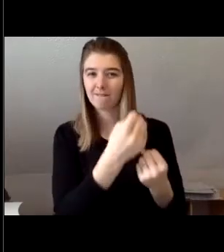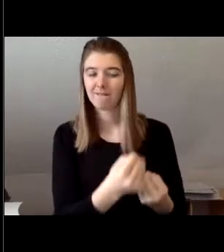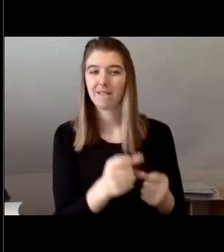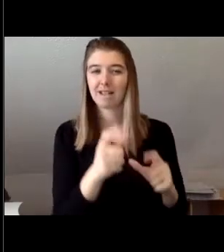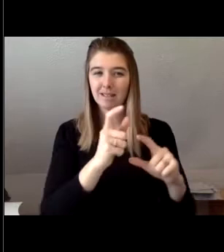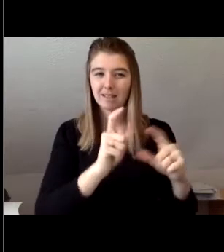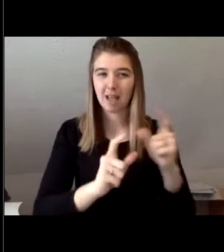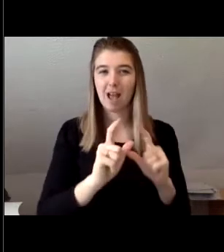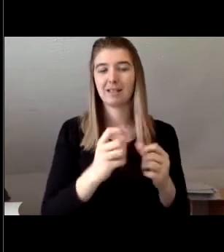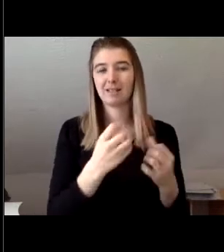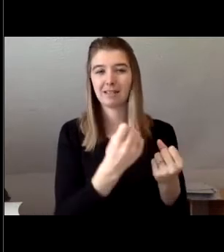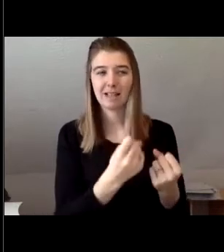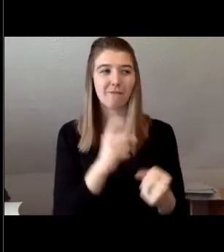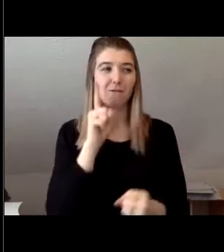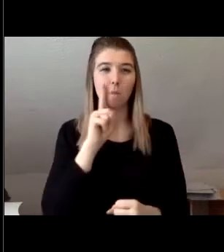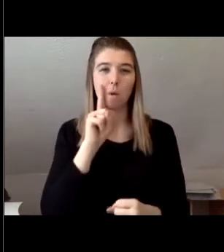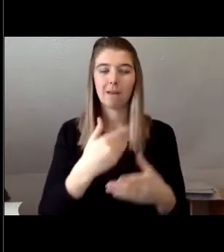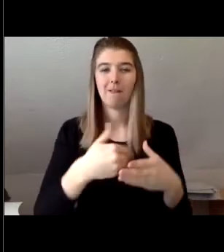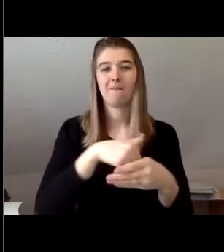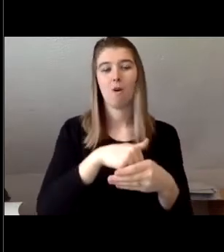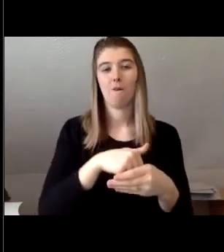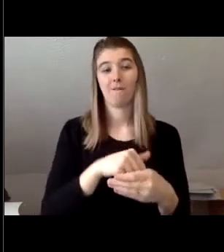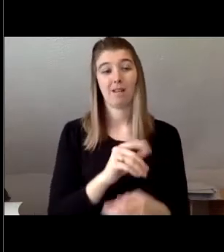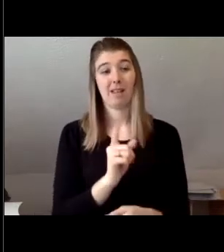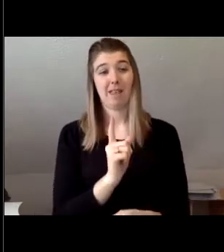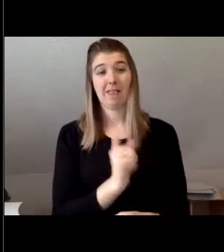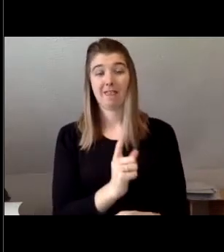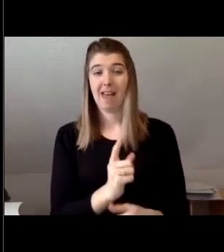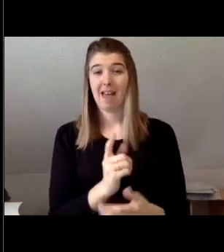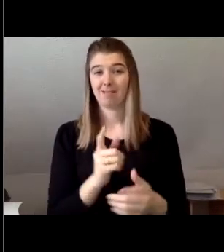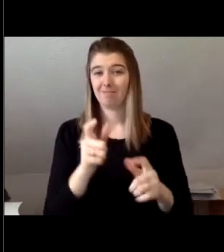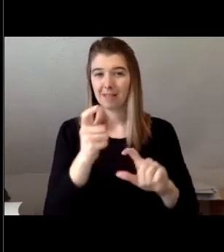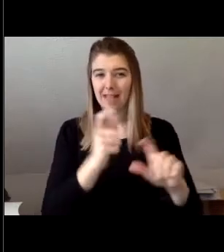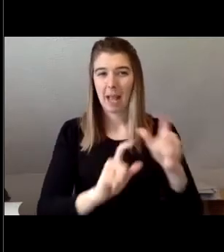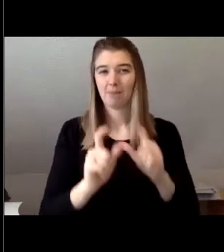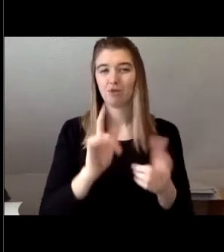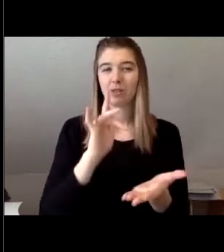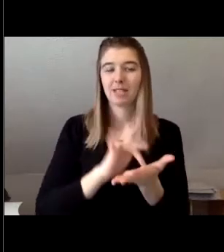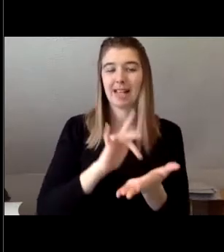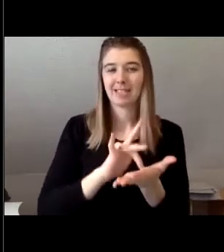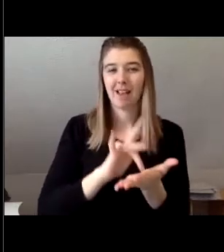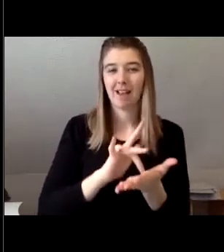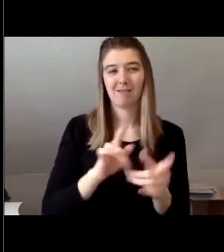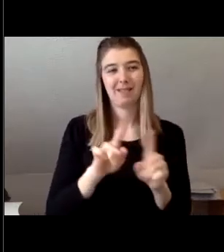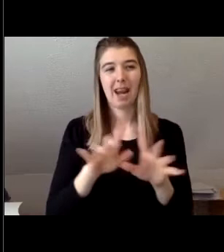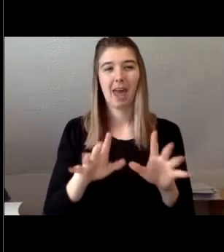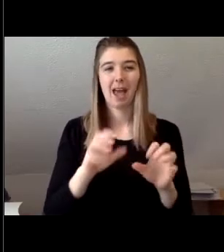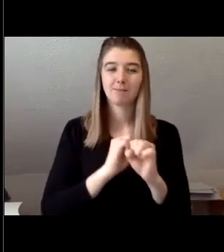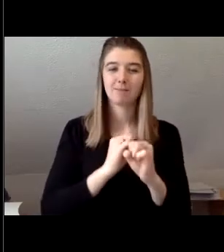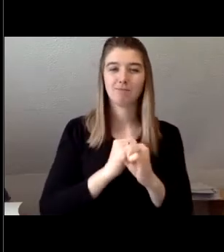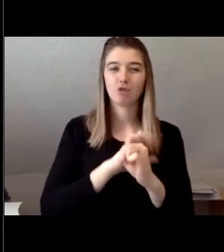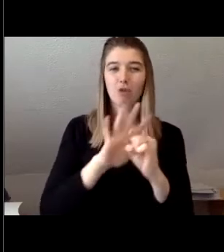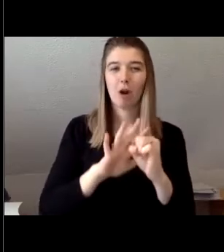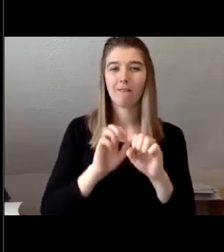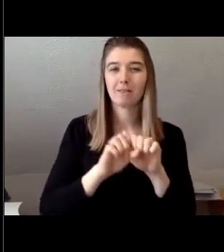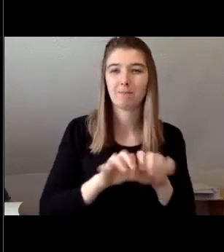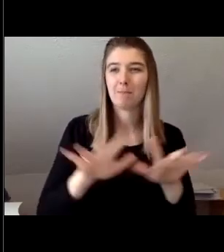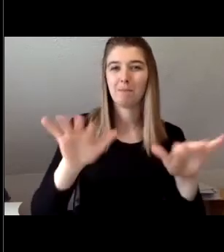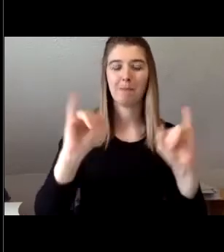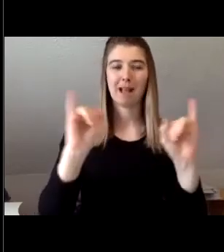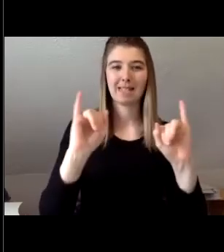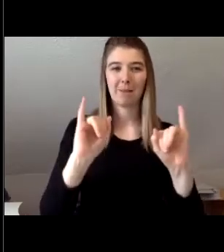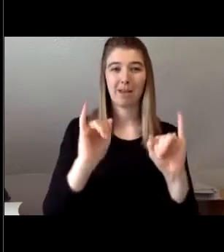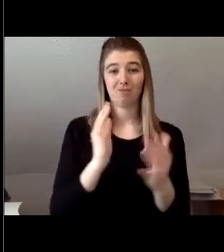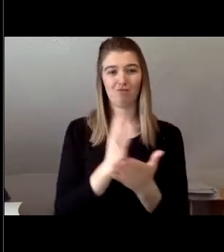we're tackling this global pandemic, all of this has chemistry right at the heart of it. So I'm very excited and very honoured to be with you